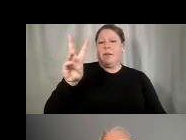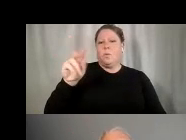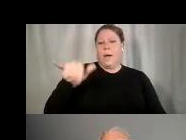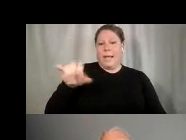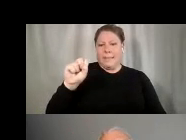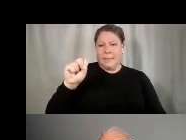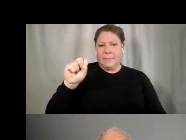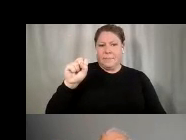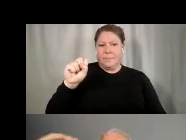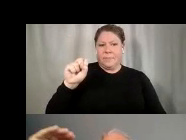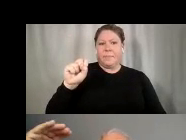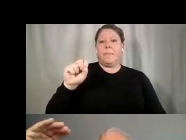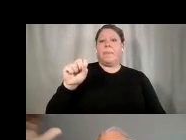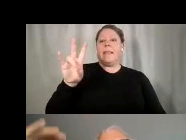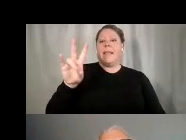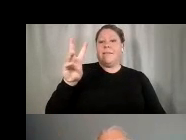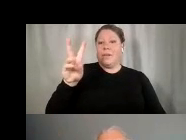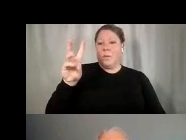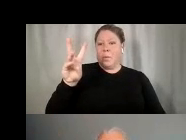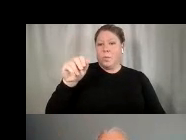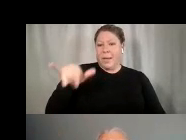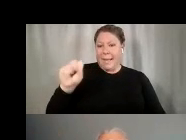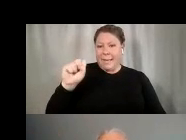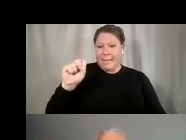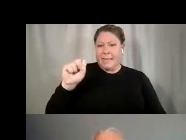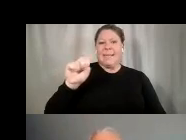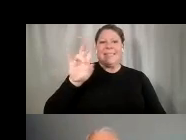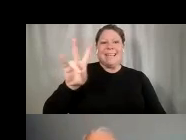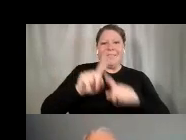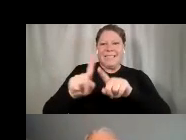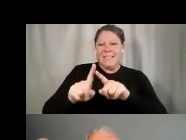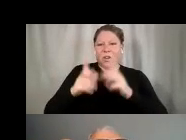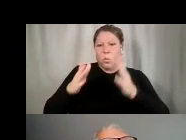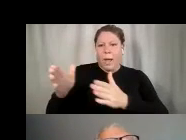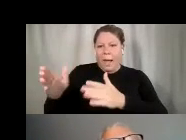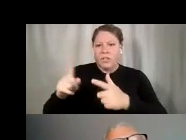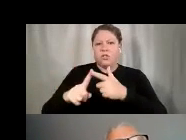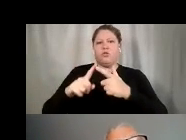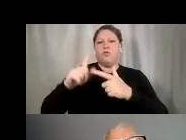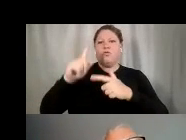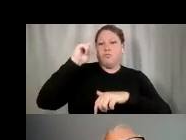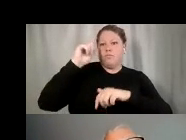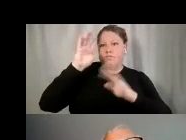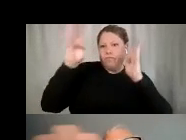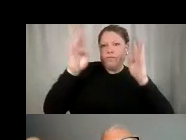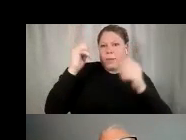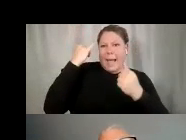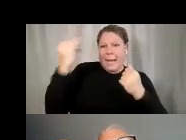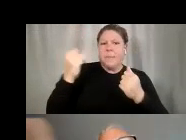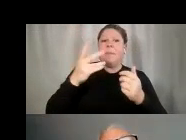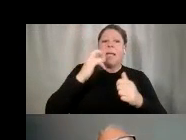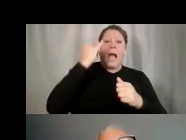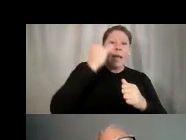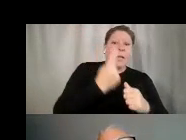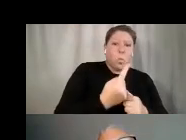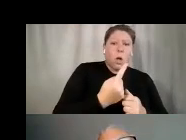This is getting the idea of coming up with 7 different ways of fixing an idea. Usually idea 1 is pretty easy. And idea 2,